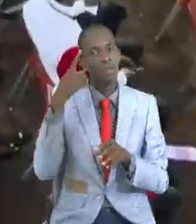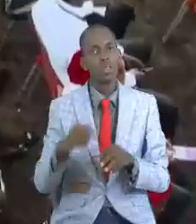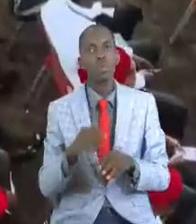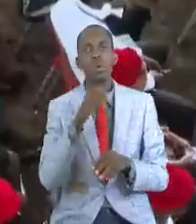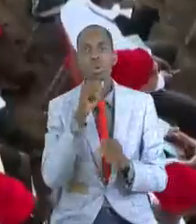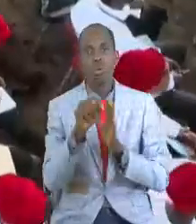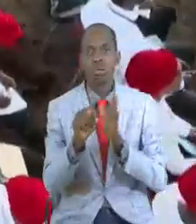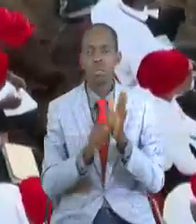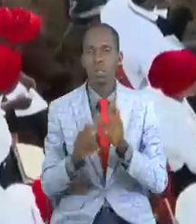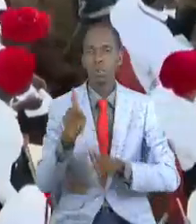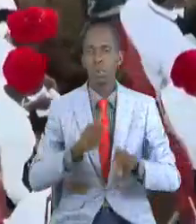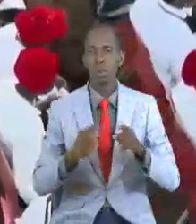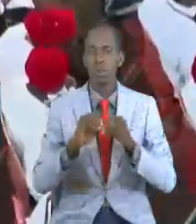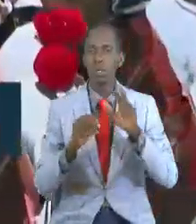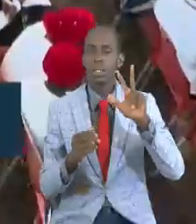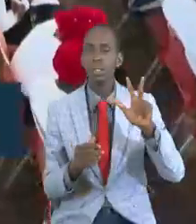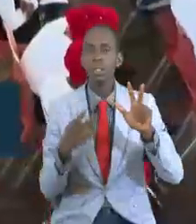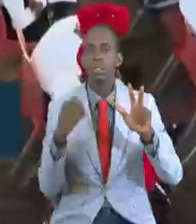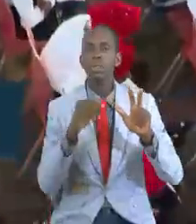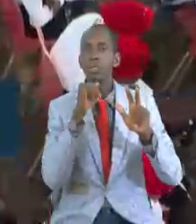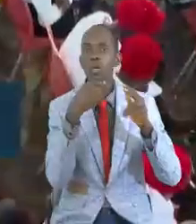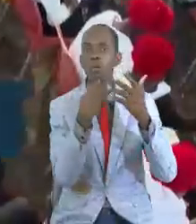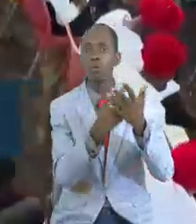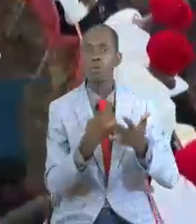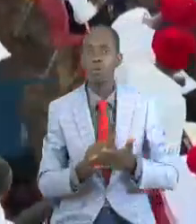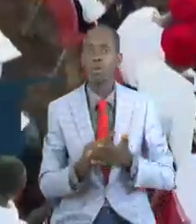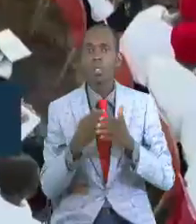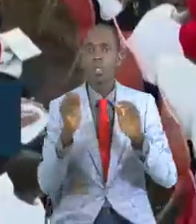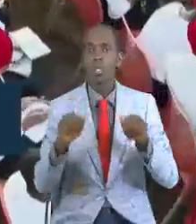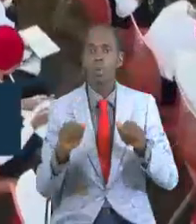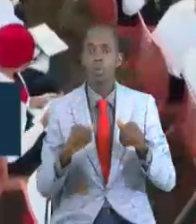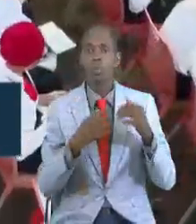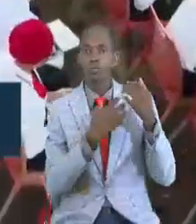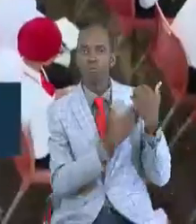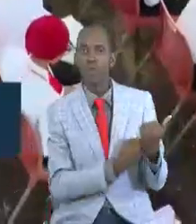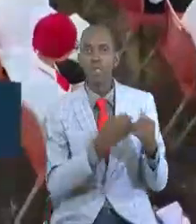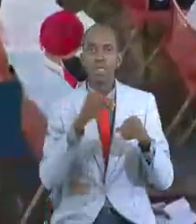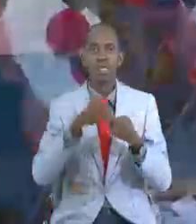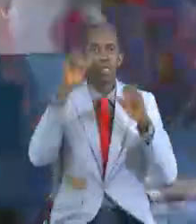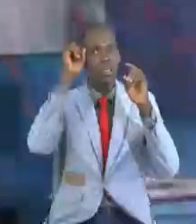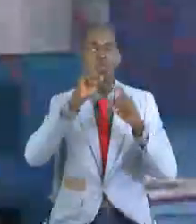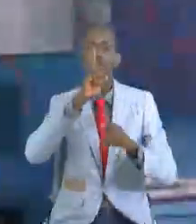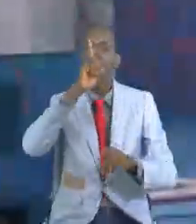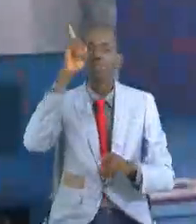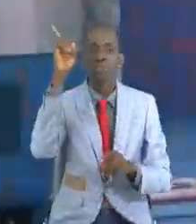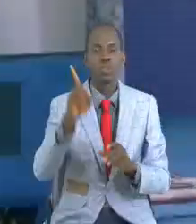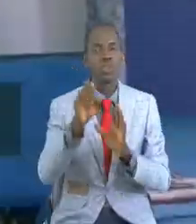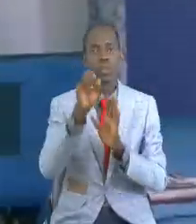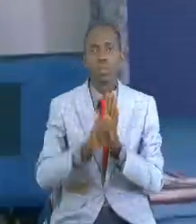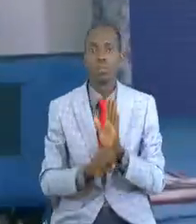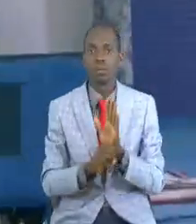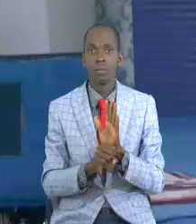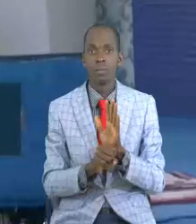incontestable confidence in his suretyship. He is the surety of the